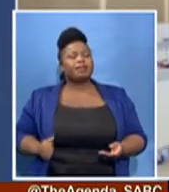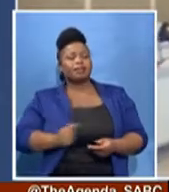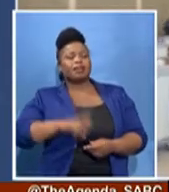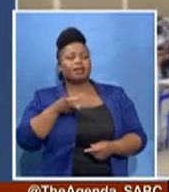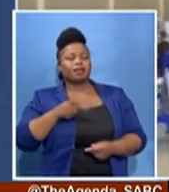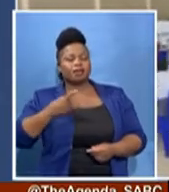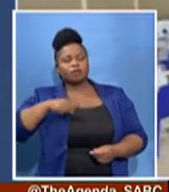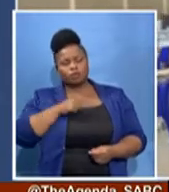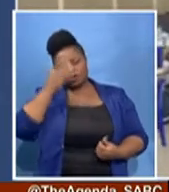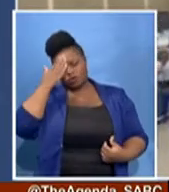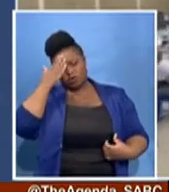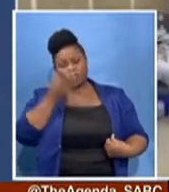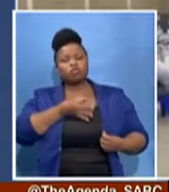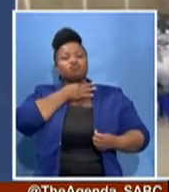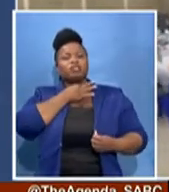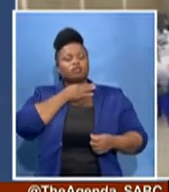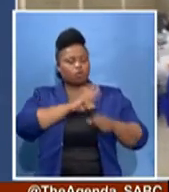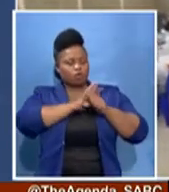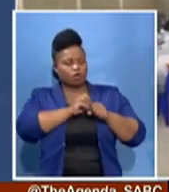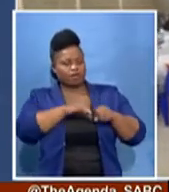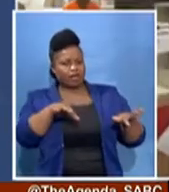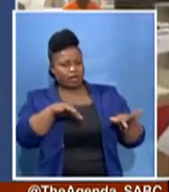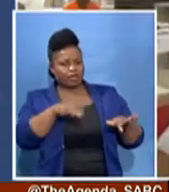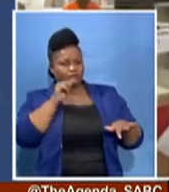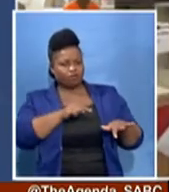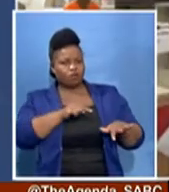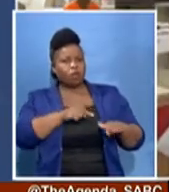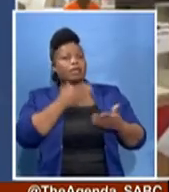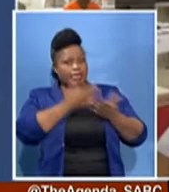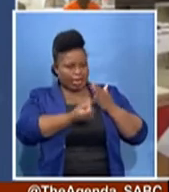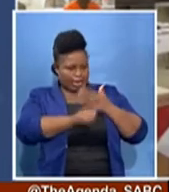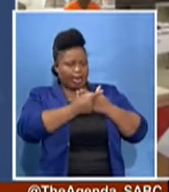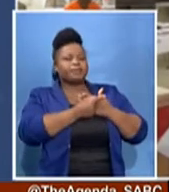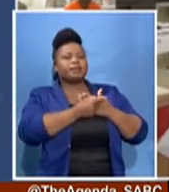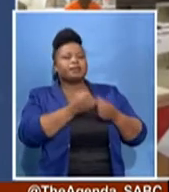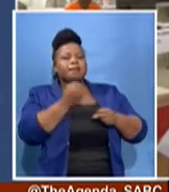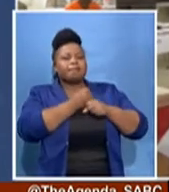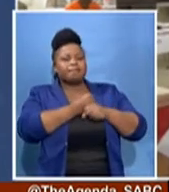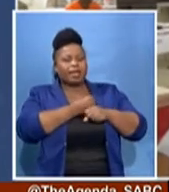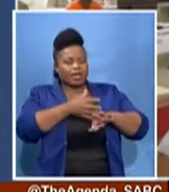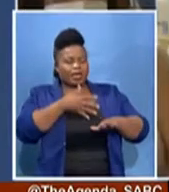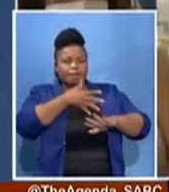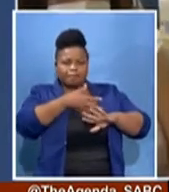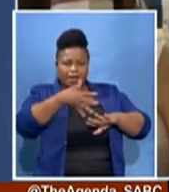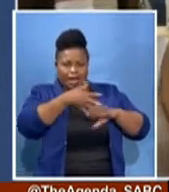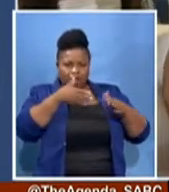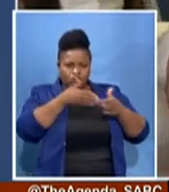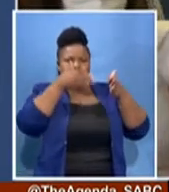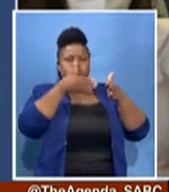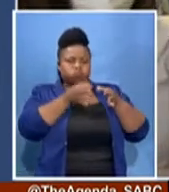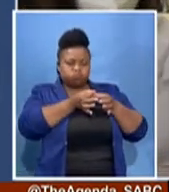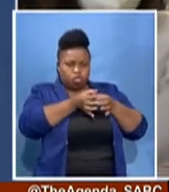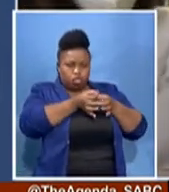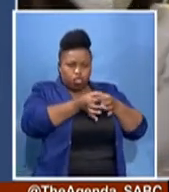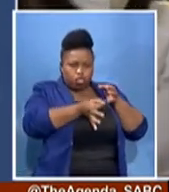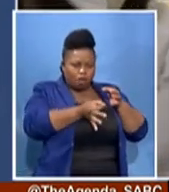COVID of causing clots is very, very high. So we'll be counseling people so that they can take a decision. Right.